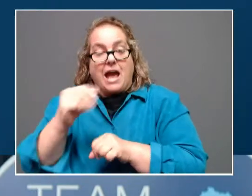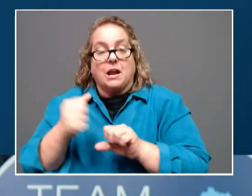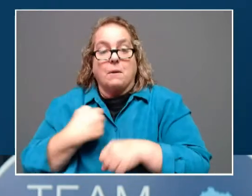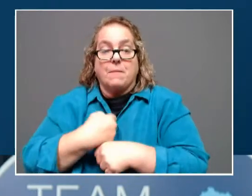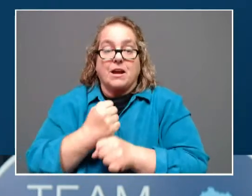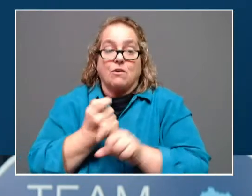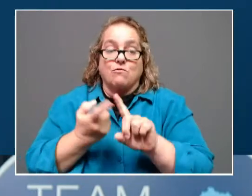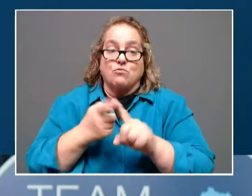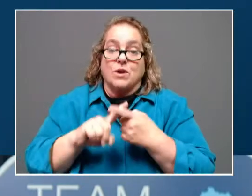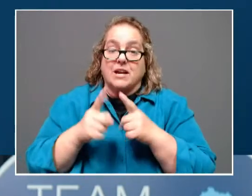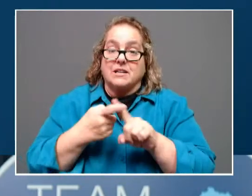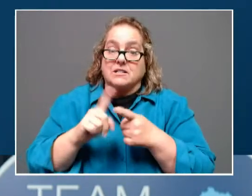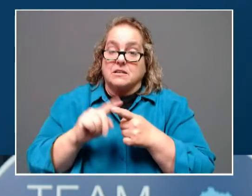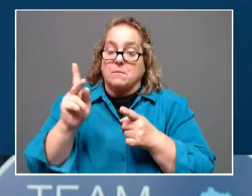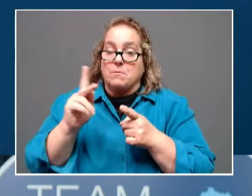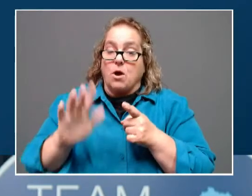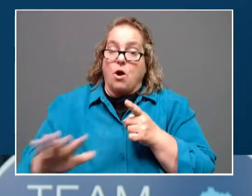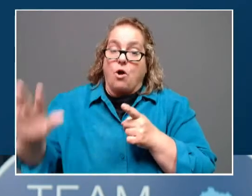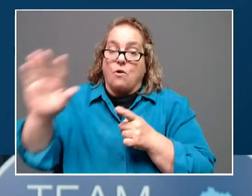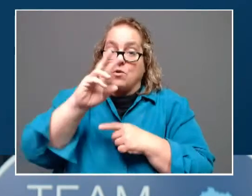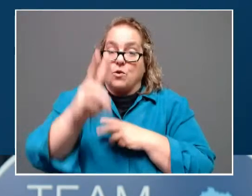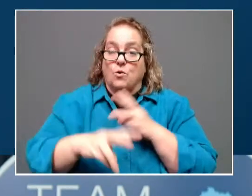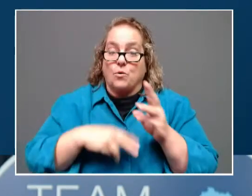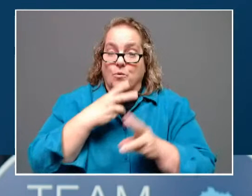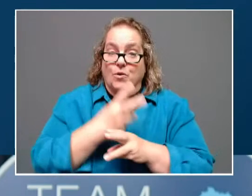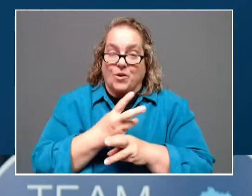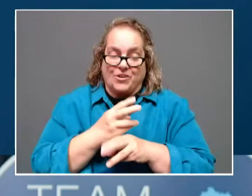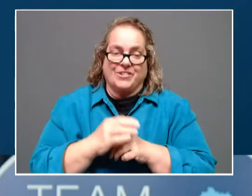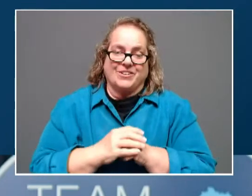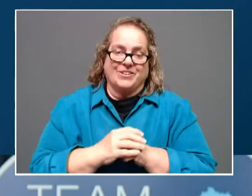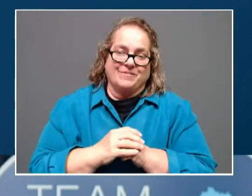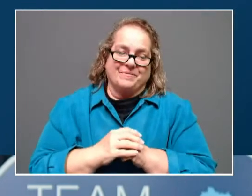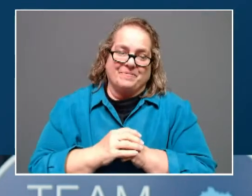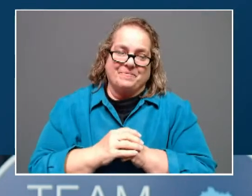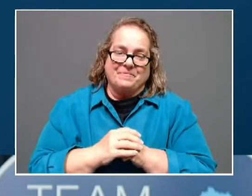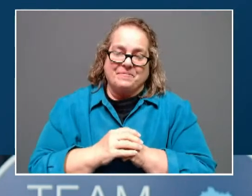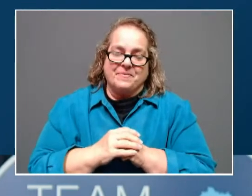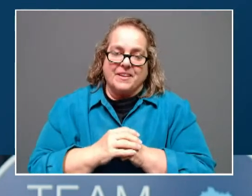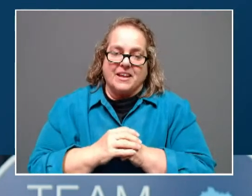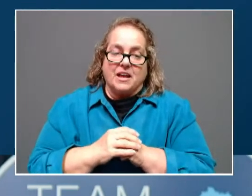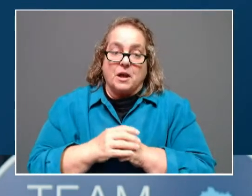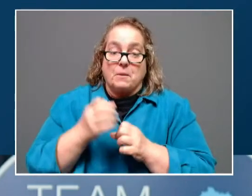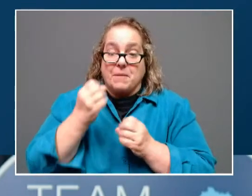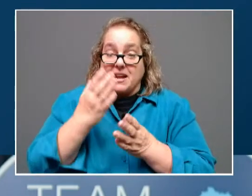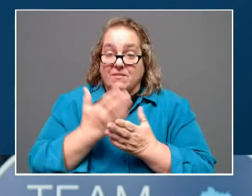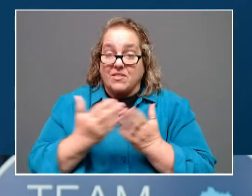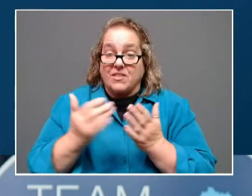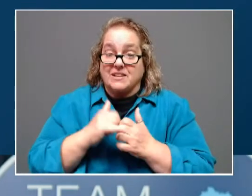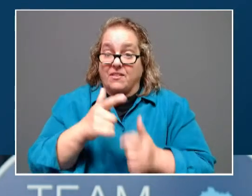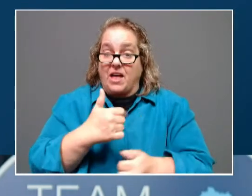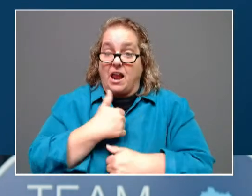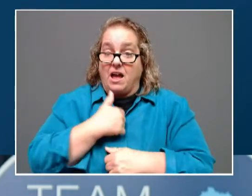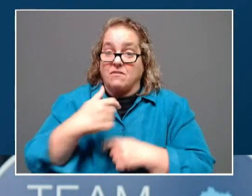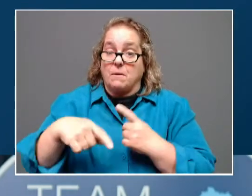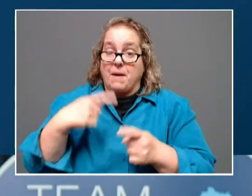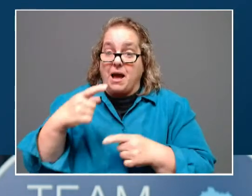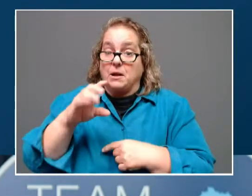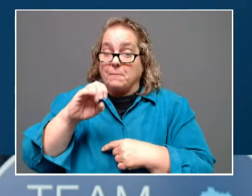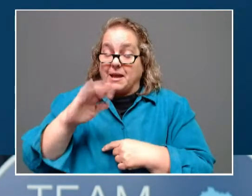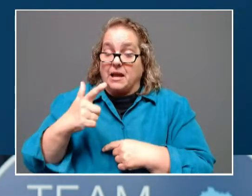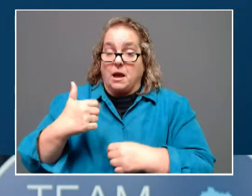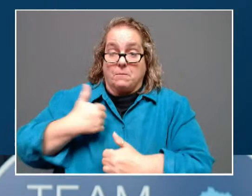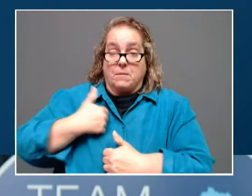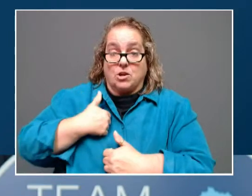probably cupcakes didn't hurt either. But many of the things that they love about being a military child can